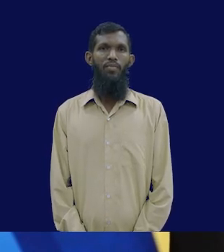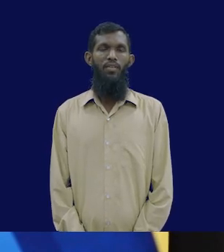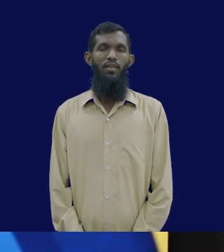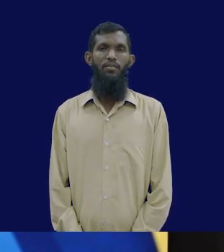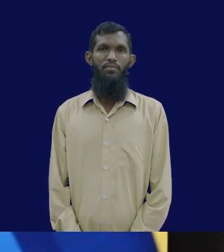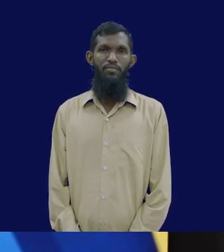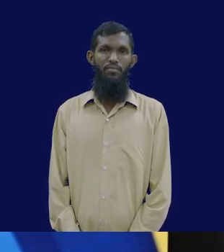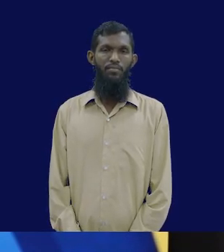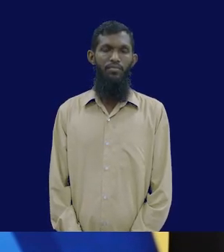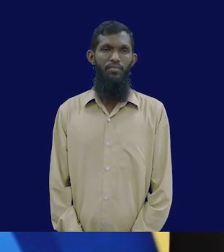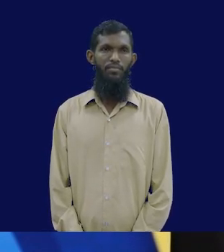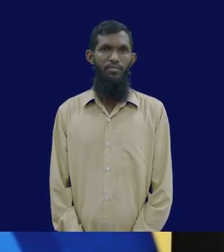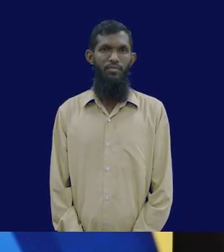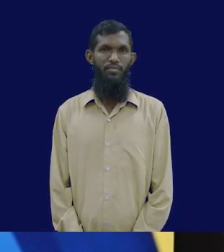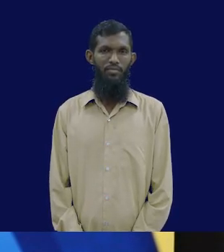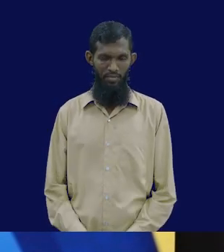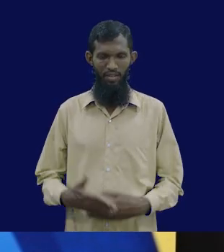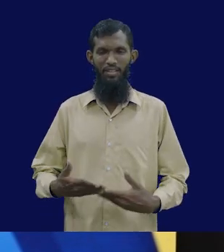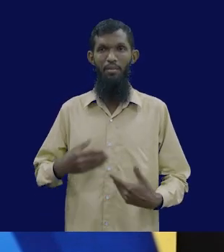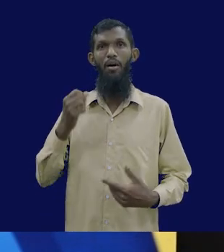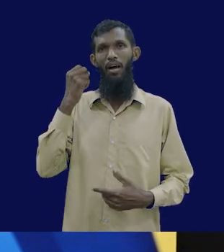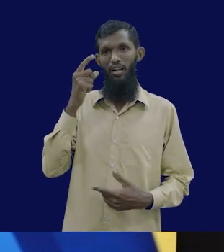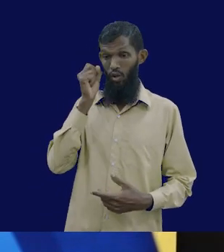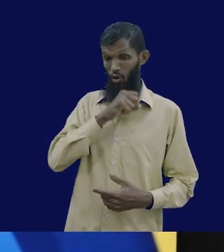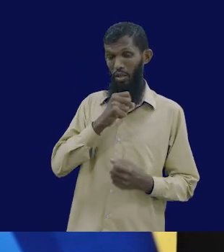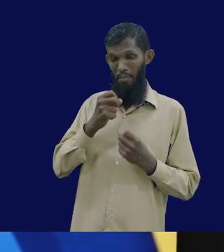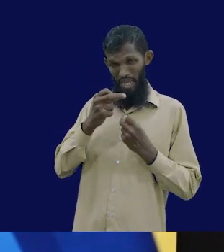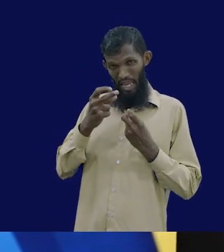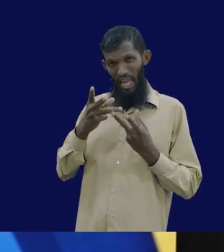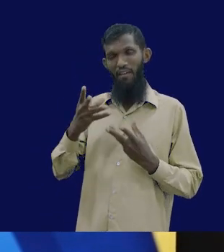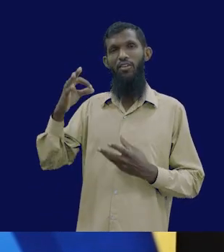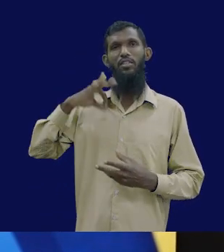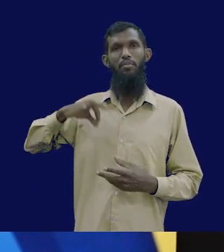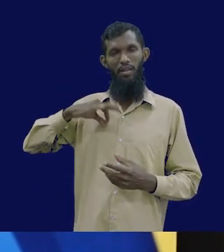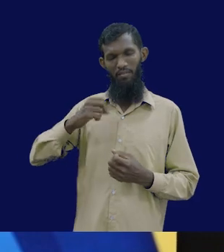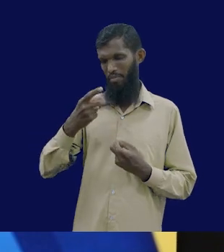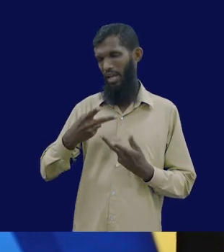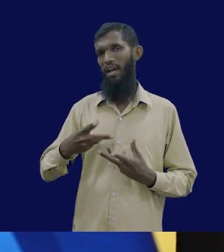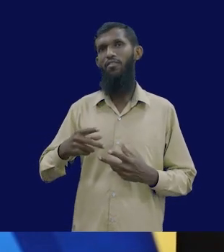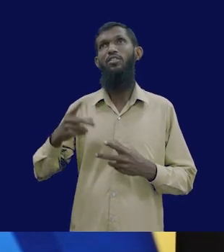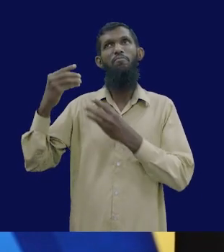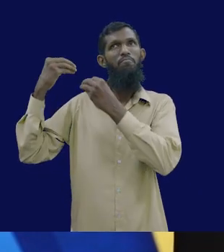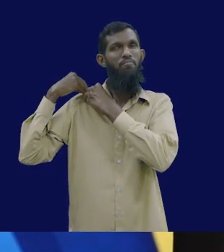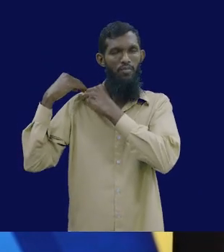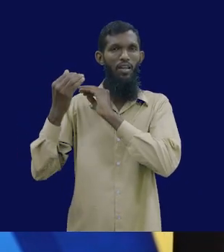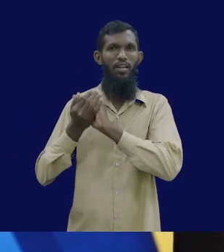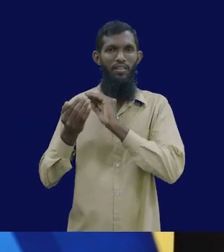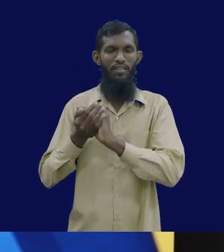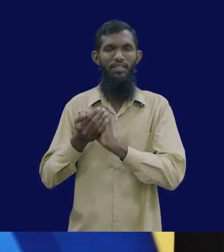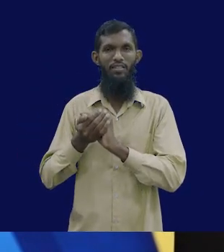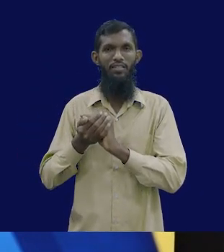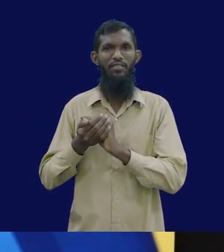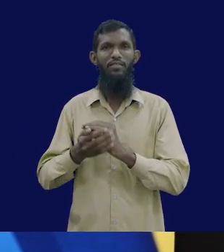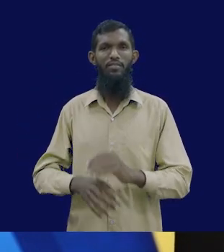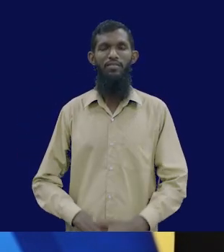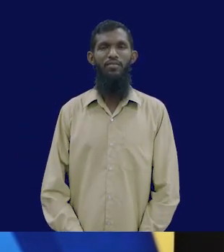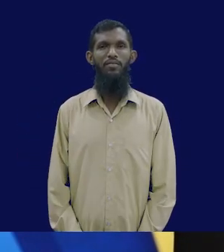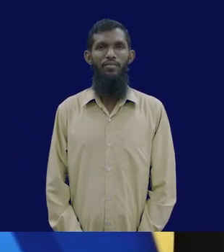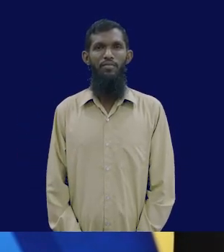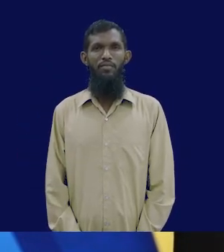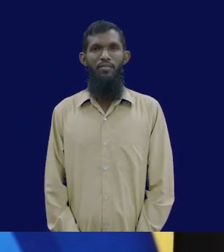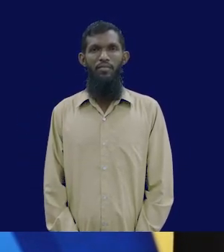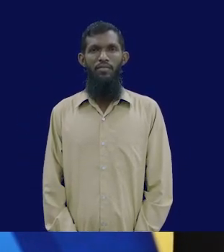this act of worship brings us many benefits and many rewards. Therefore, we must not